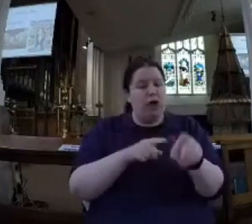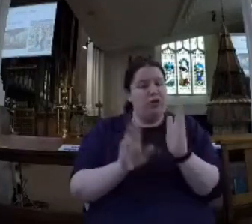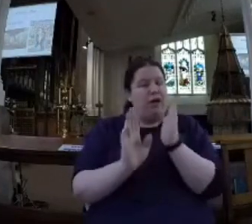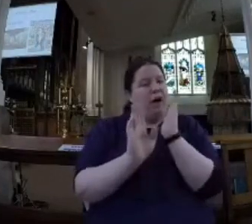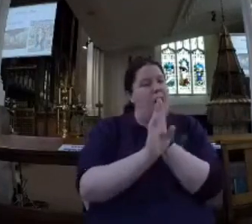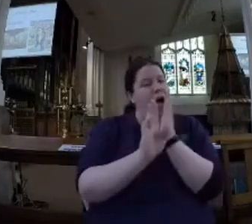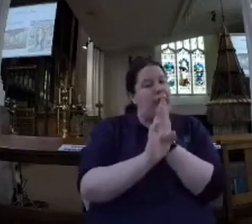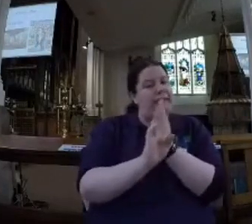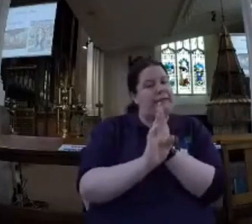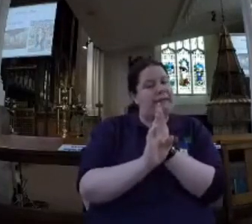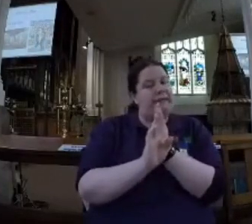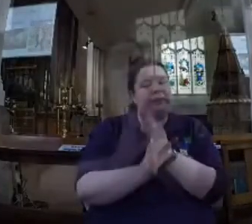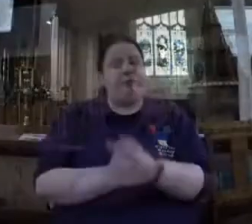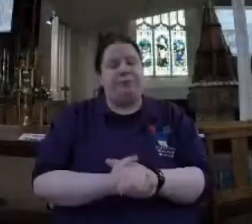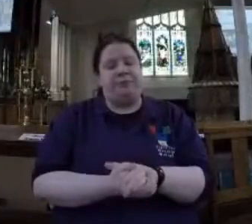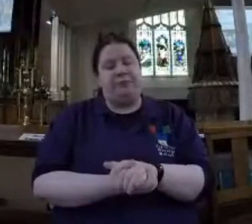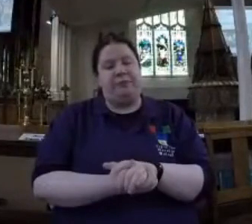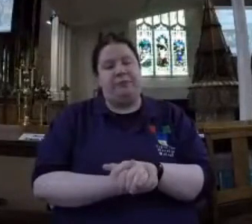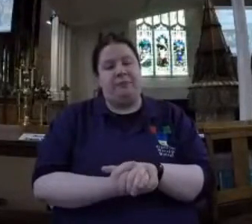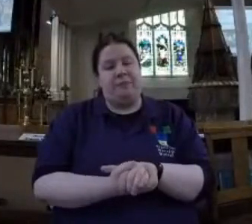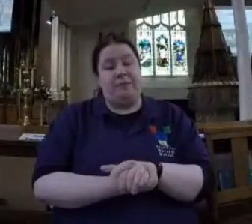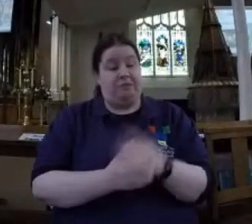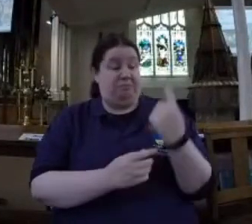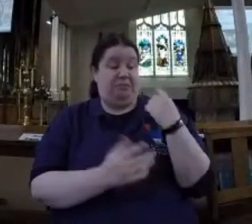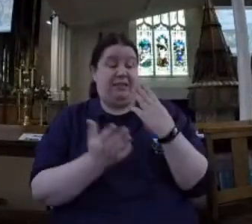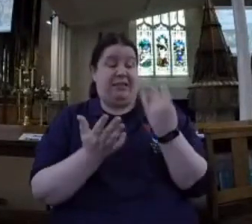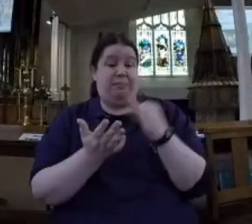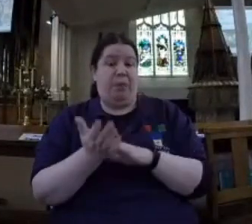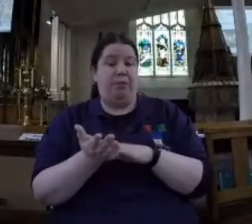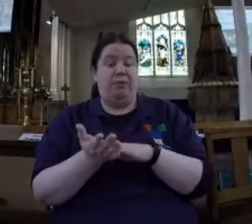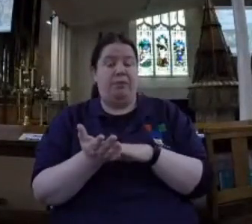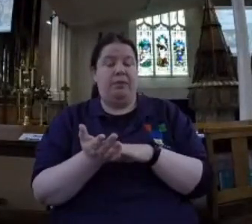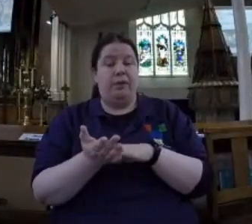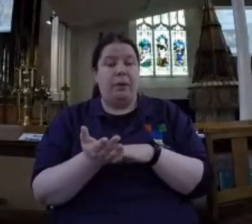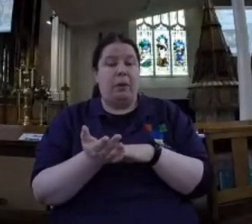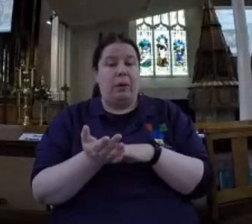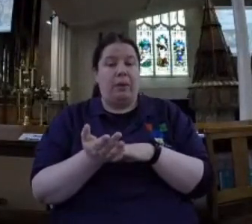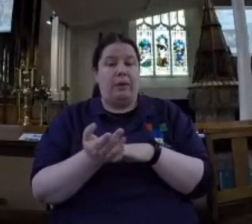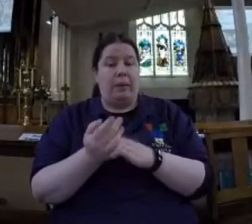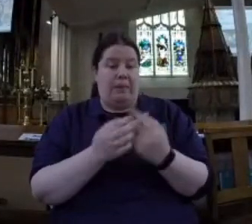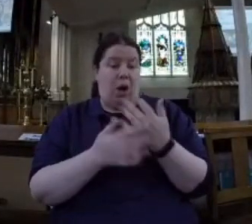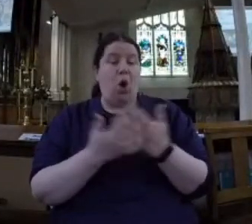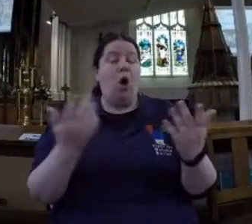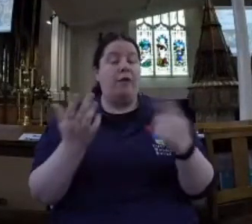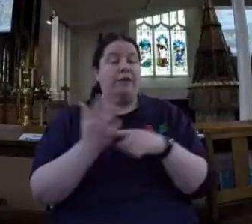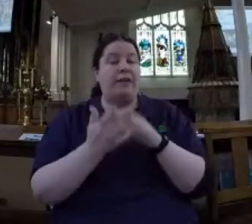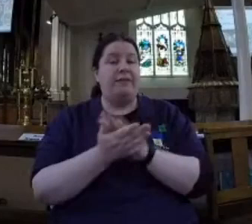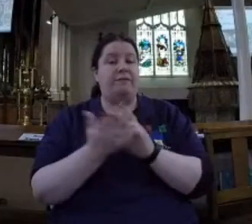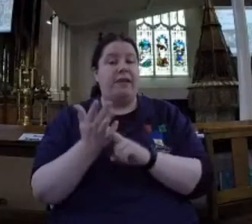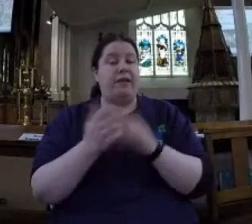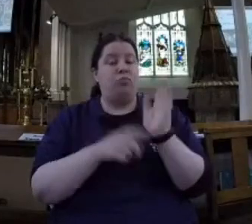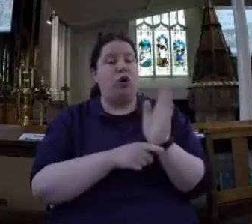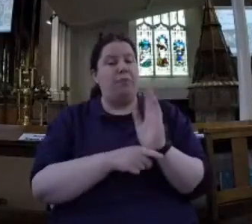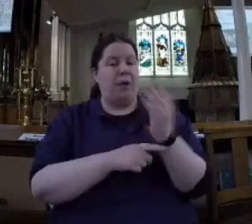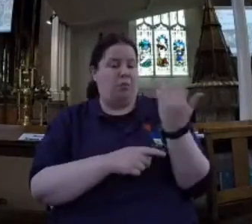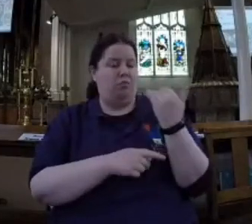our dishonesty. Over the last 6 months, there's been quite a lot of programmes about a former Walsall MP, John